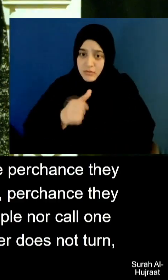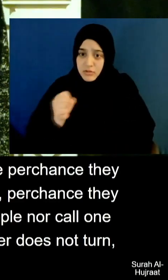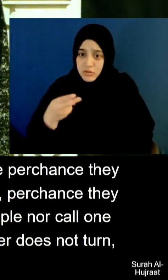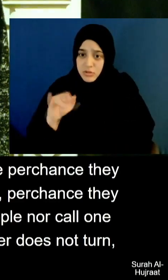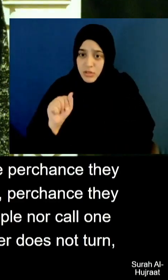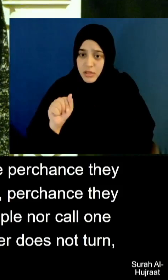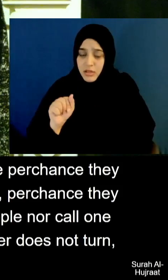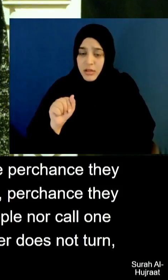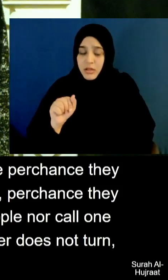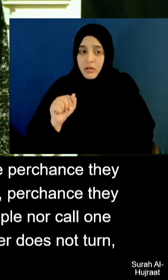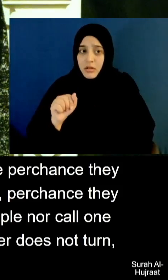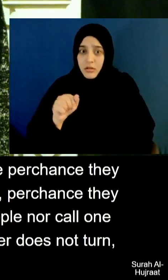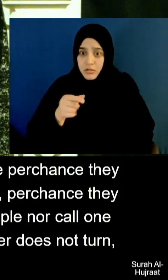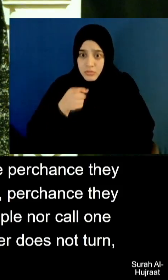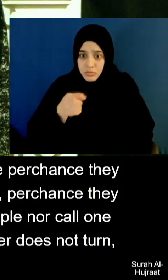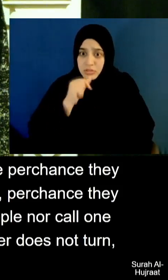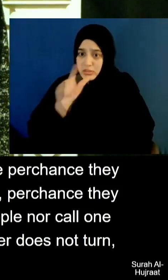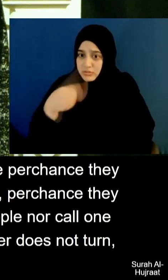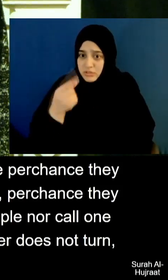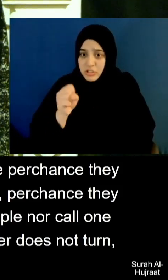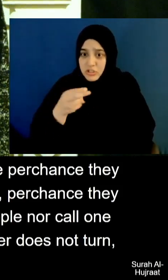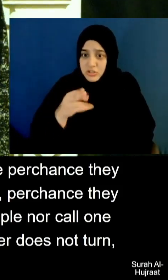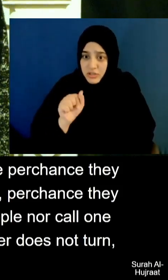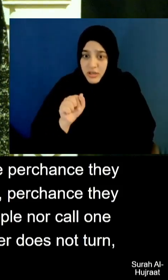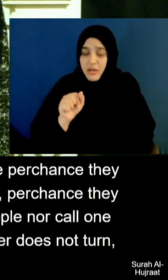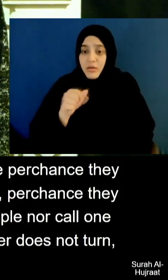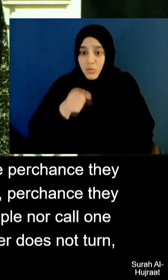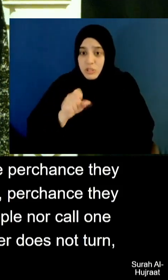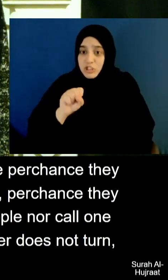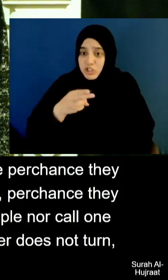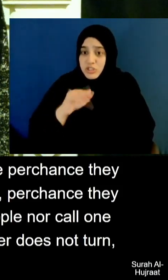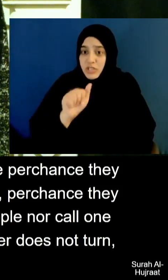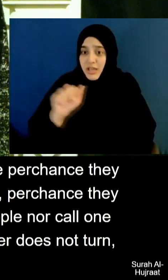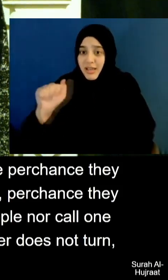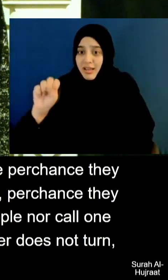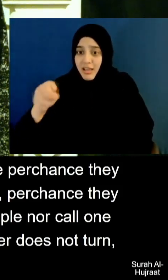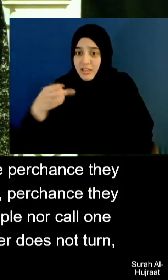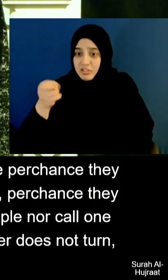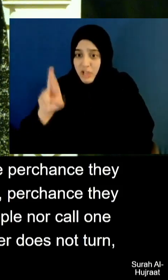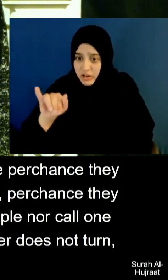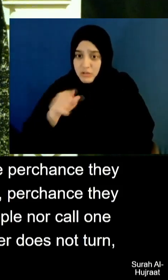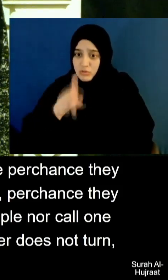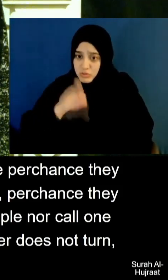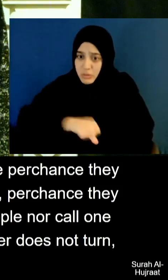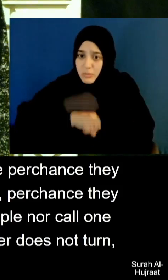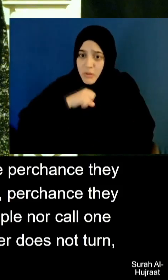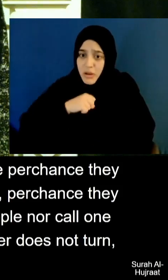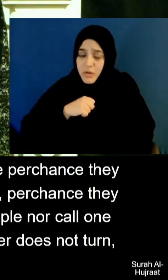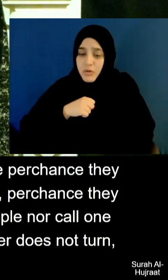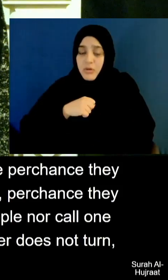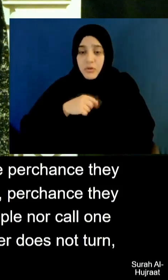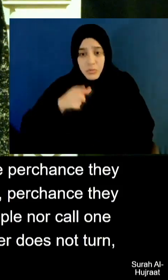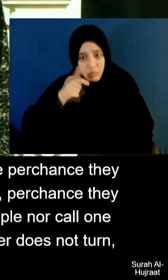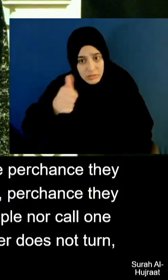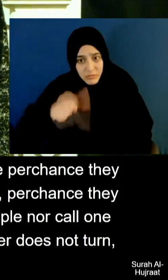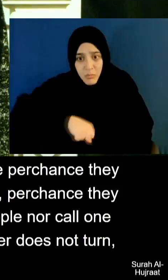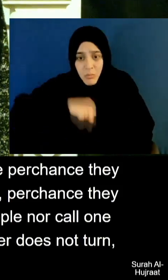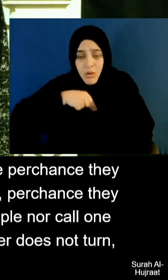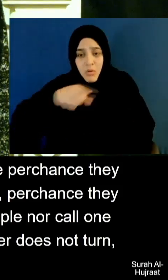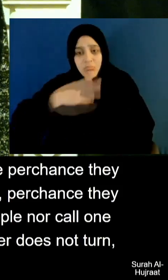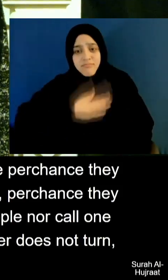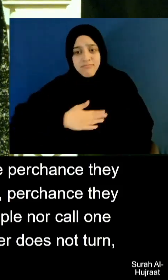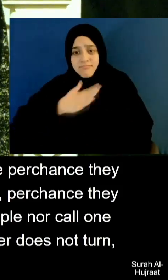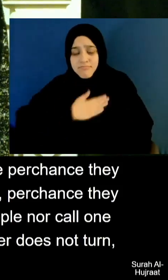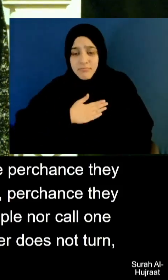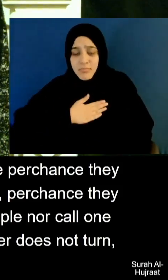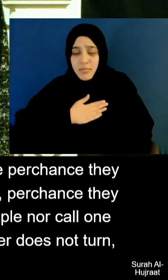be proud of being Shia Ithna Ashari. Be proud of being Ma'tami. If he's not doing, don't worry about